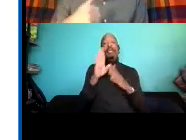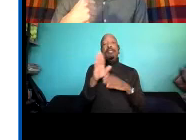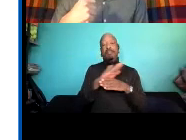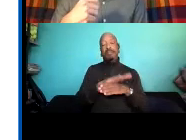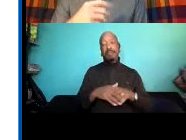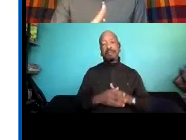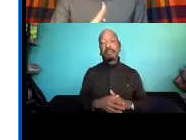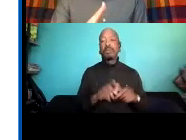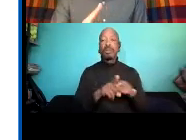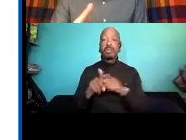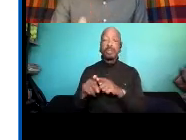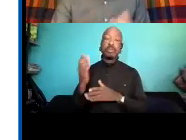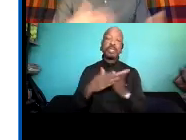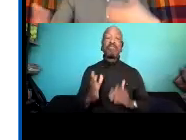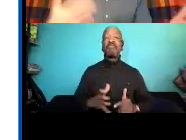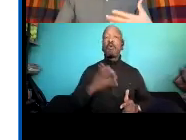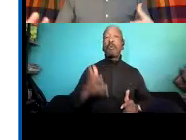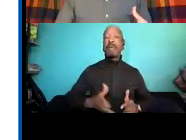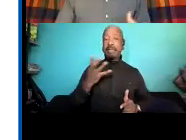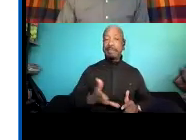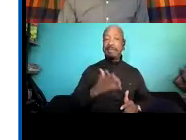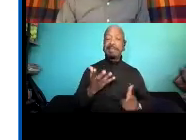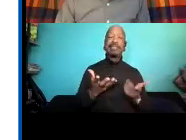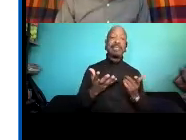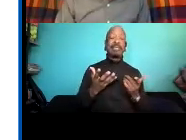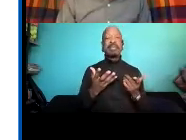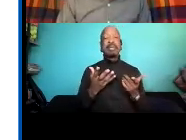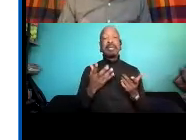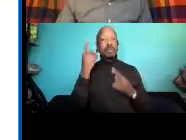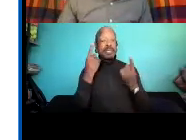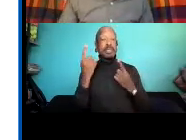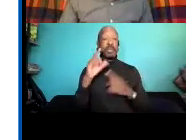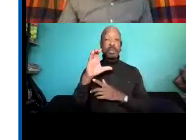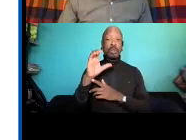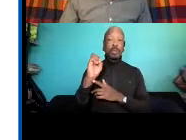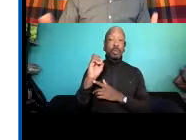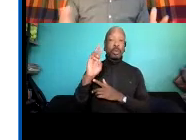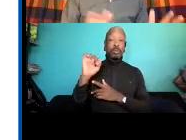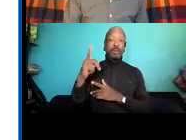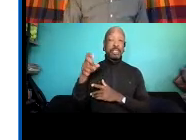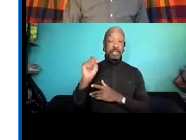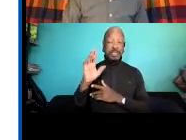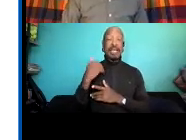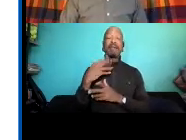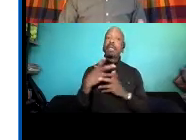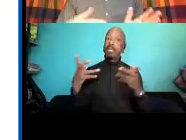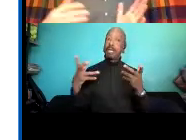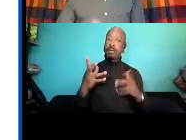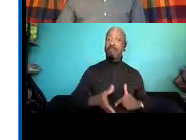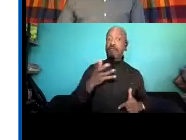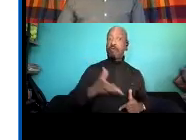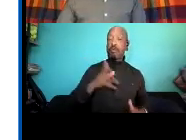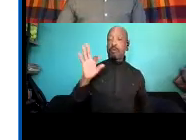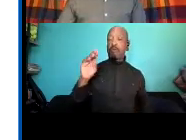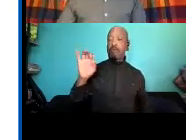Also, there's some formalities to weigh in your considerations. Corporations come with a lot of formalities, including holding meetings, providing people with